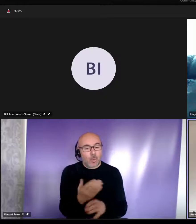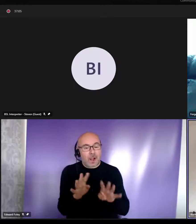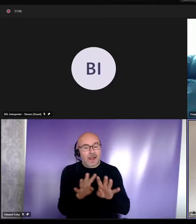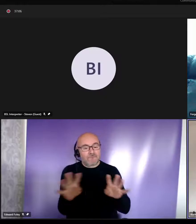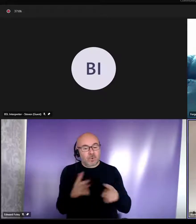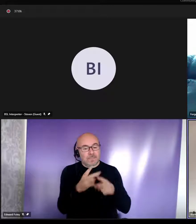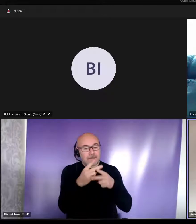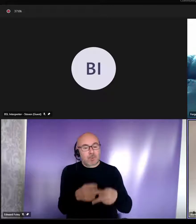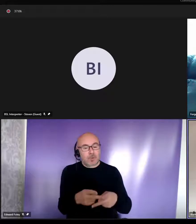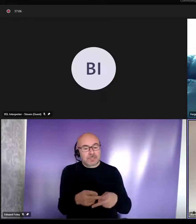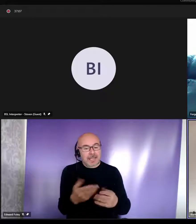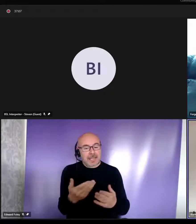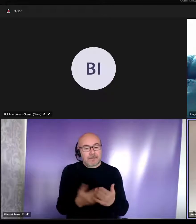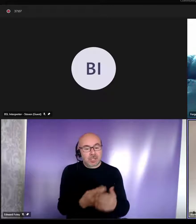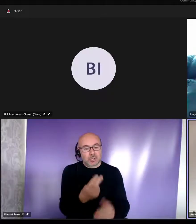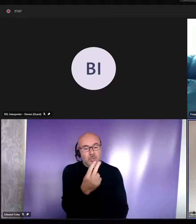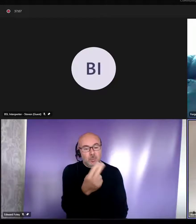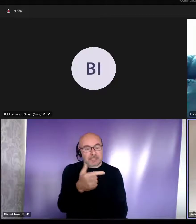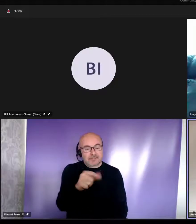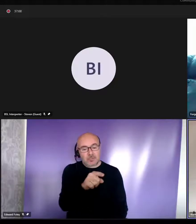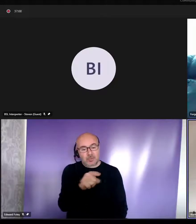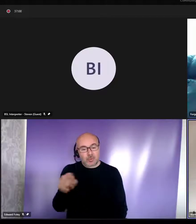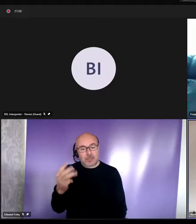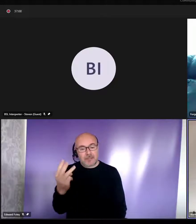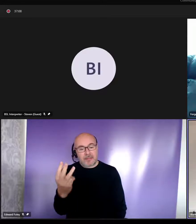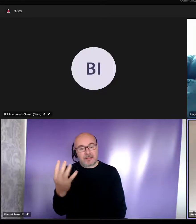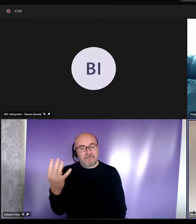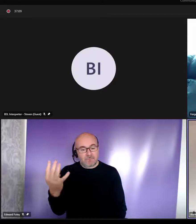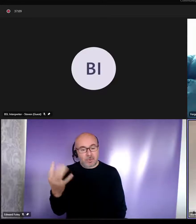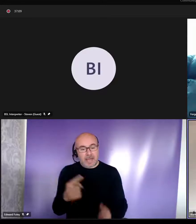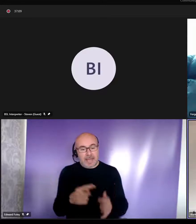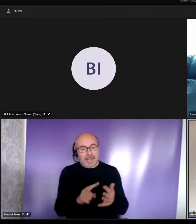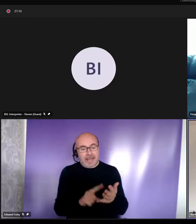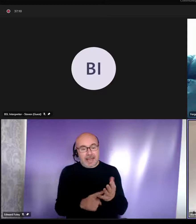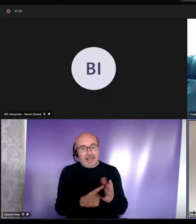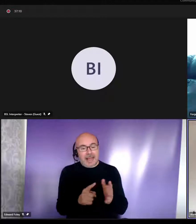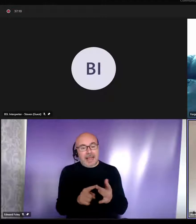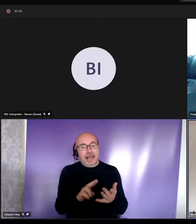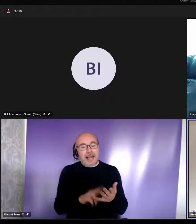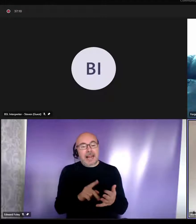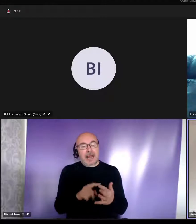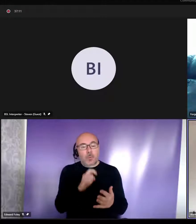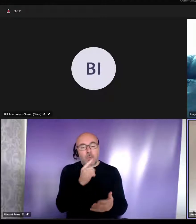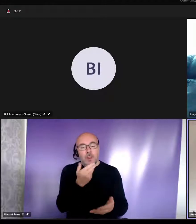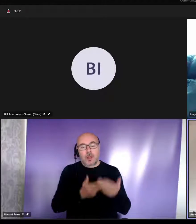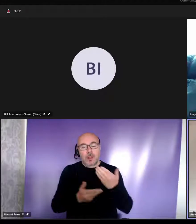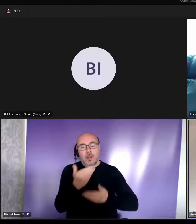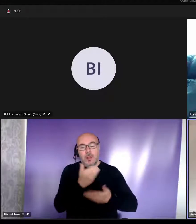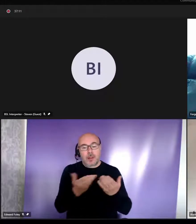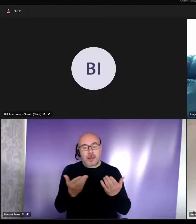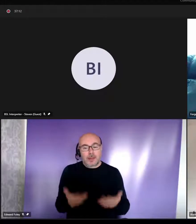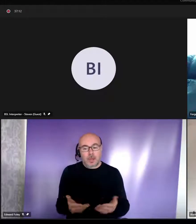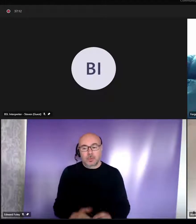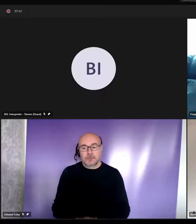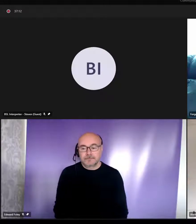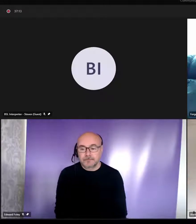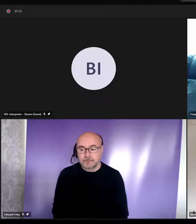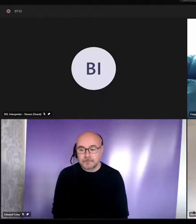page 27 to 34. And Elaine is going to take us through this report. Elaine? Yep, thank you,